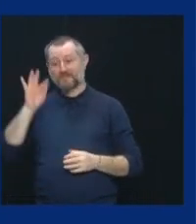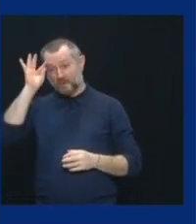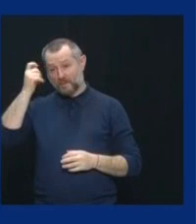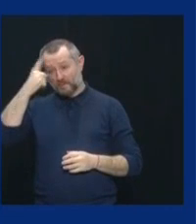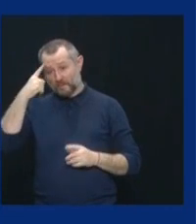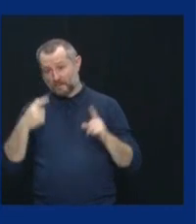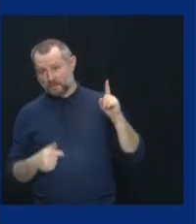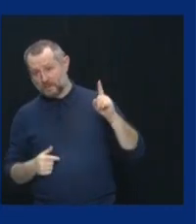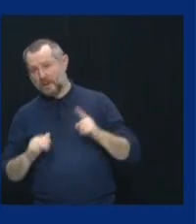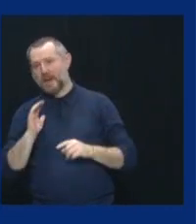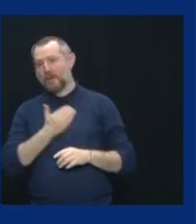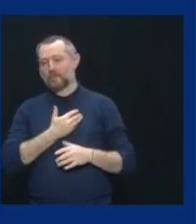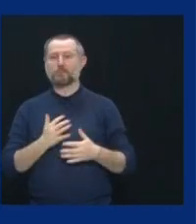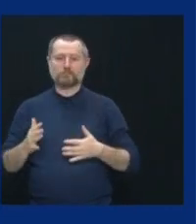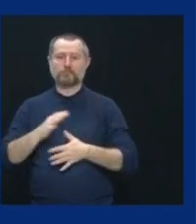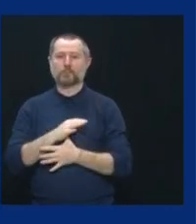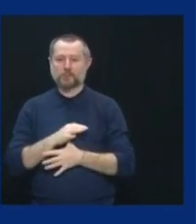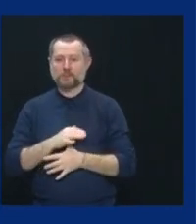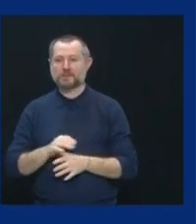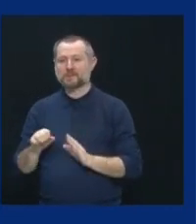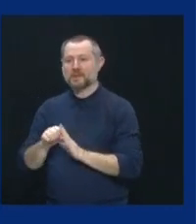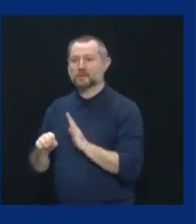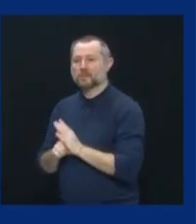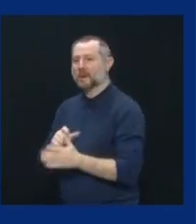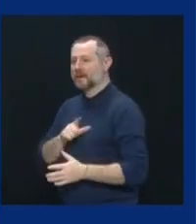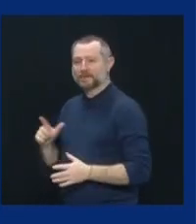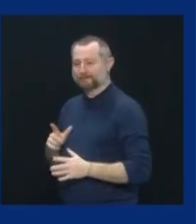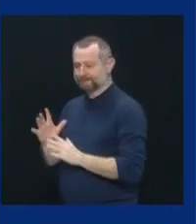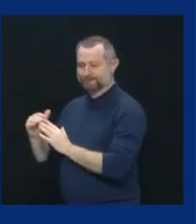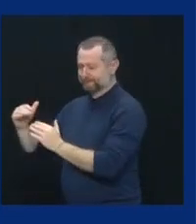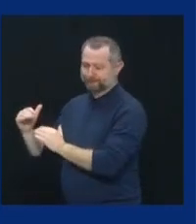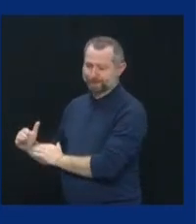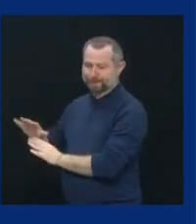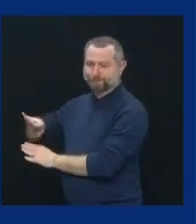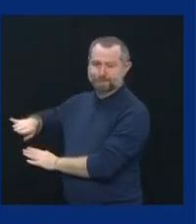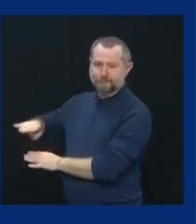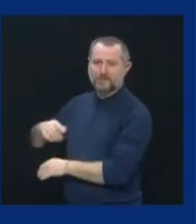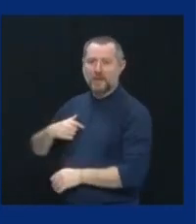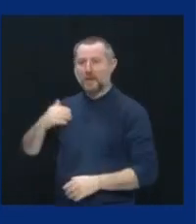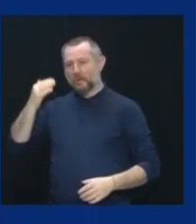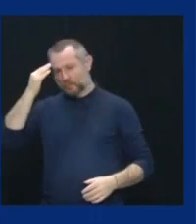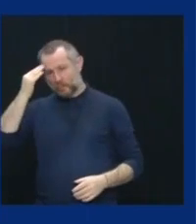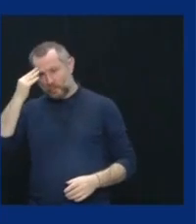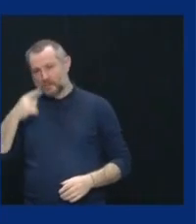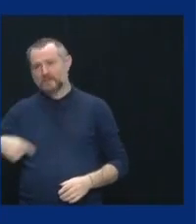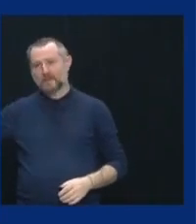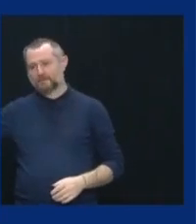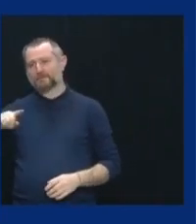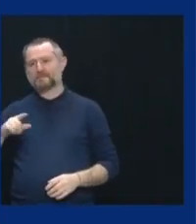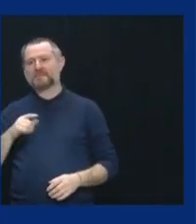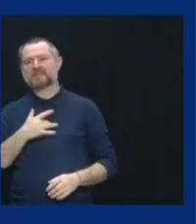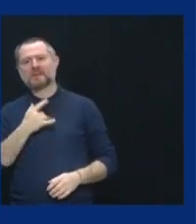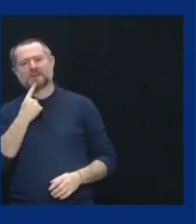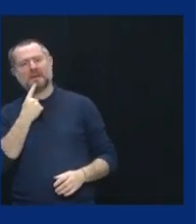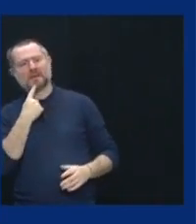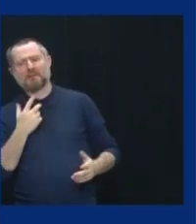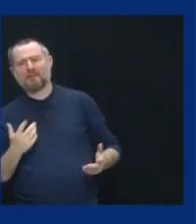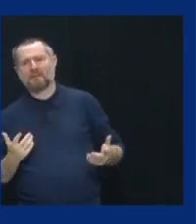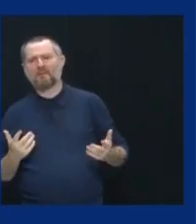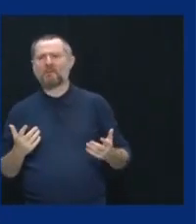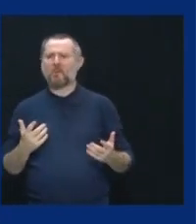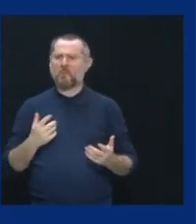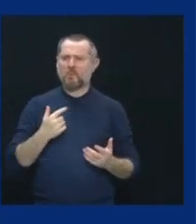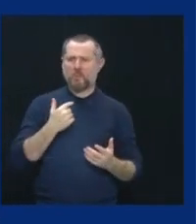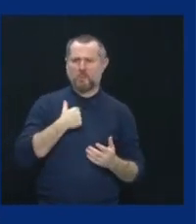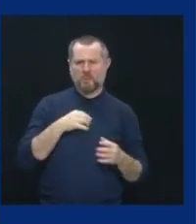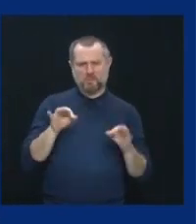took precedence over the state legislators' requests. I know there are state legislators, I've spoken to them, they said, well, we're just as important